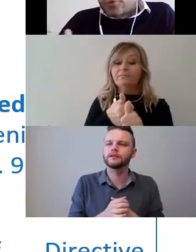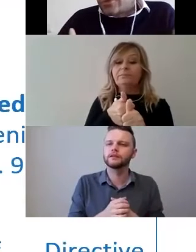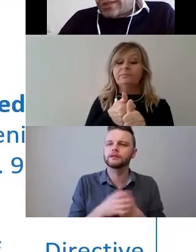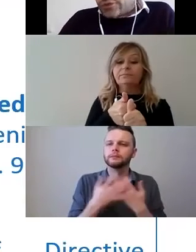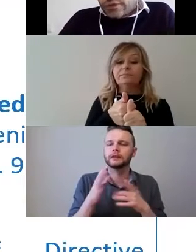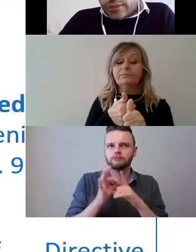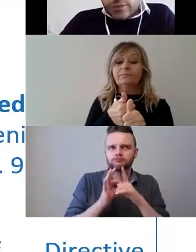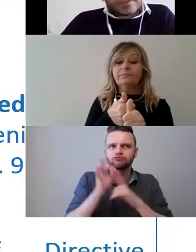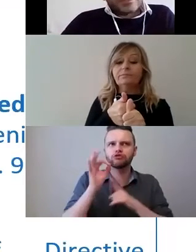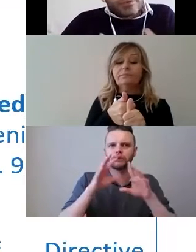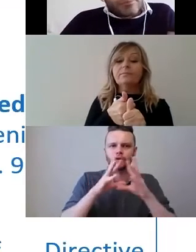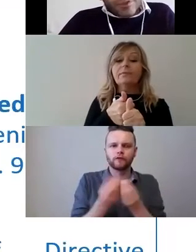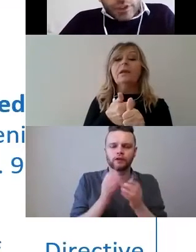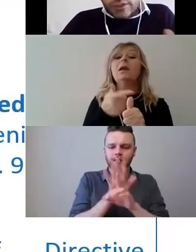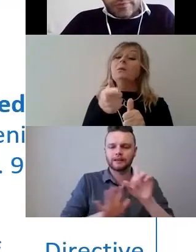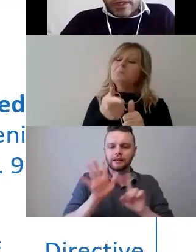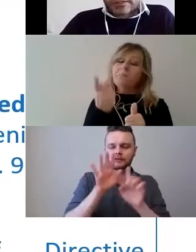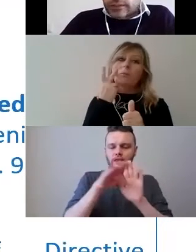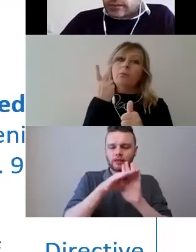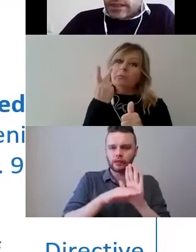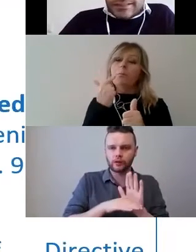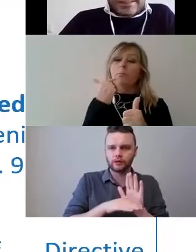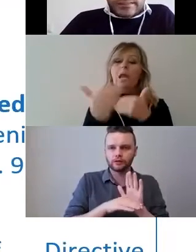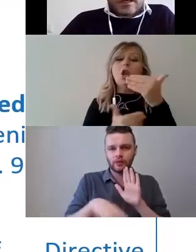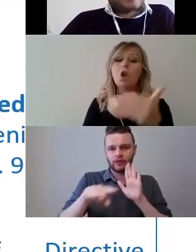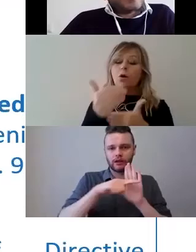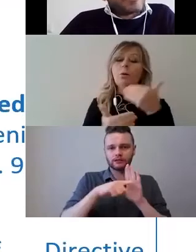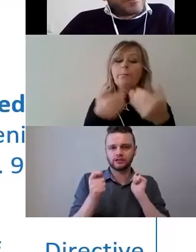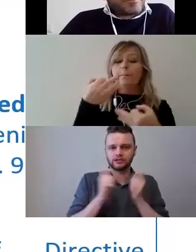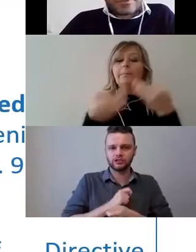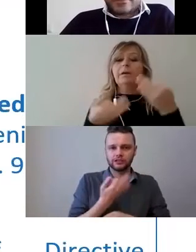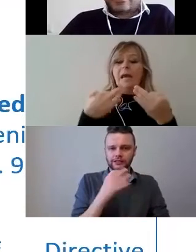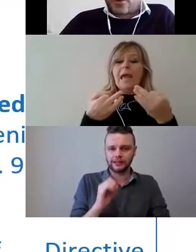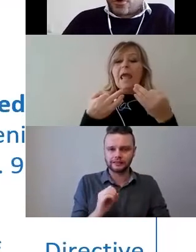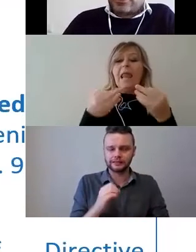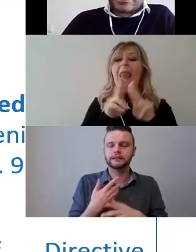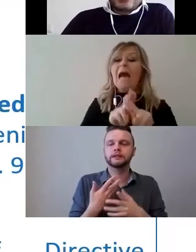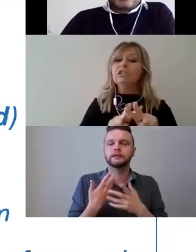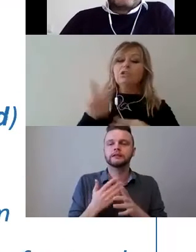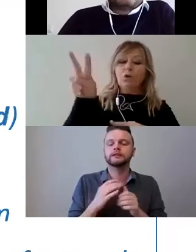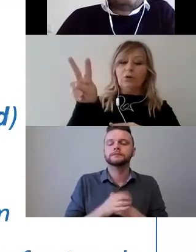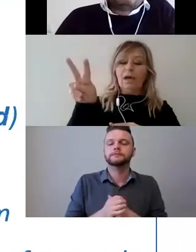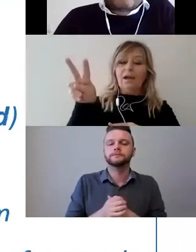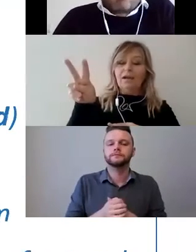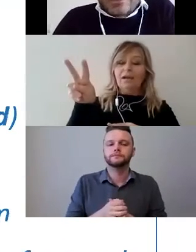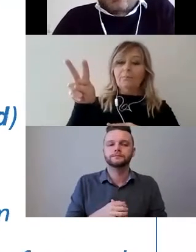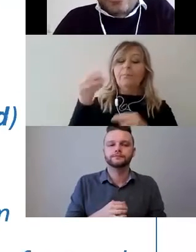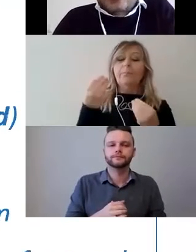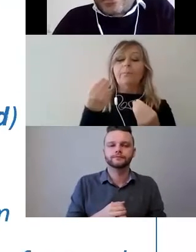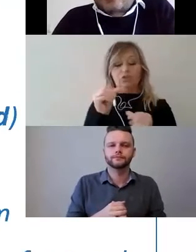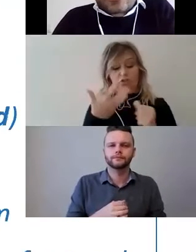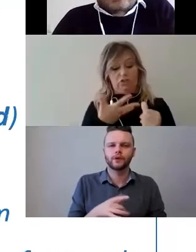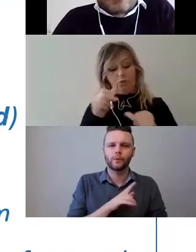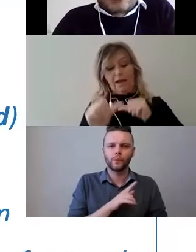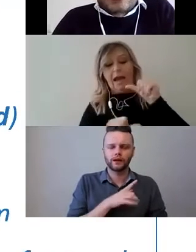improvement also in the national legislation. There was a change of the Article 90 of the Criminal Proceeding Code. Why do we need